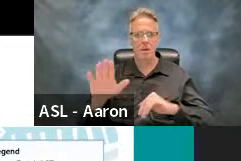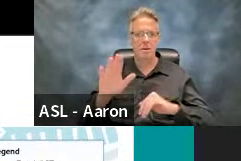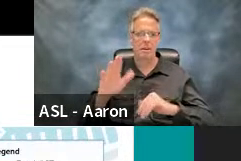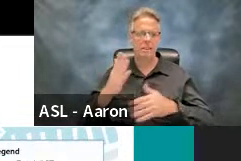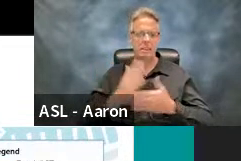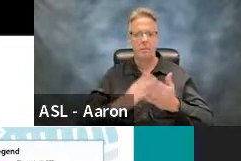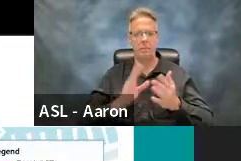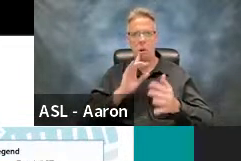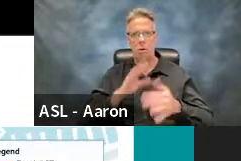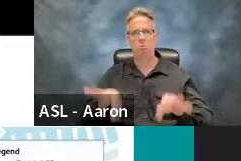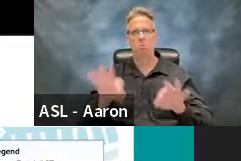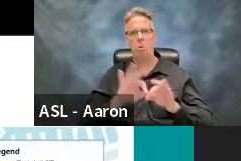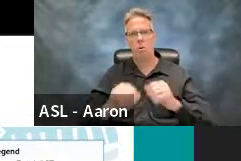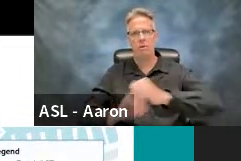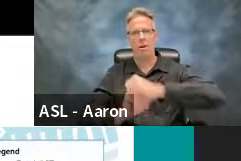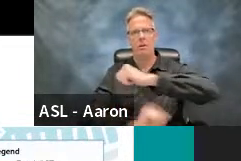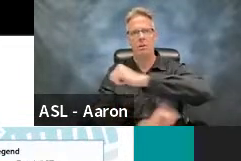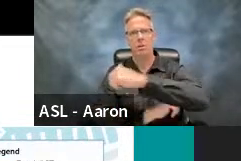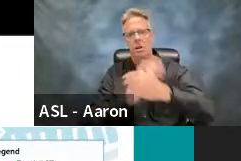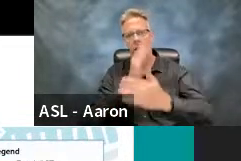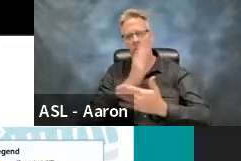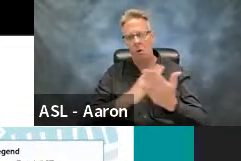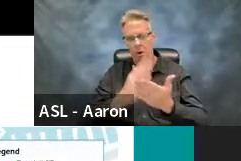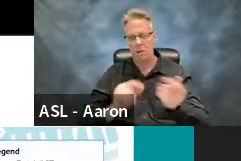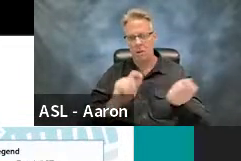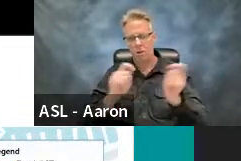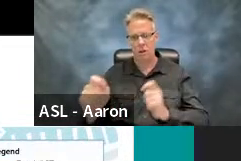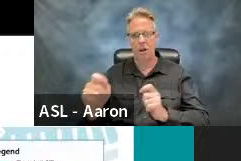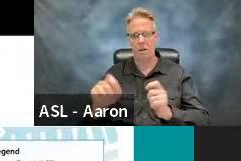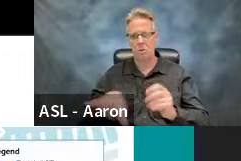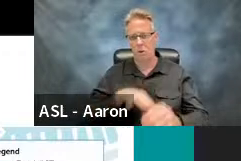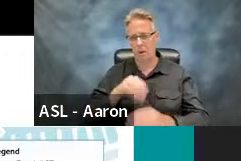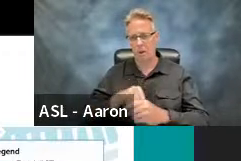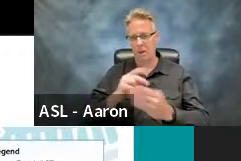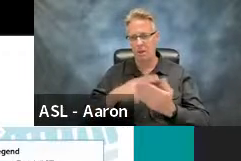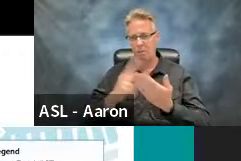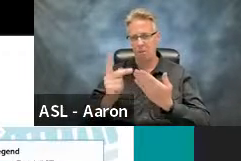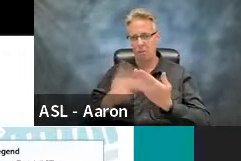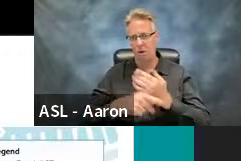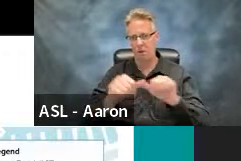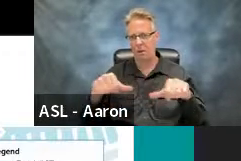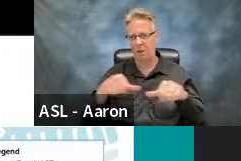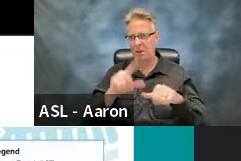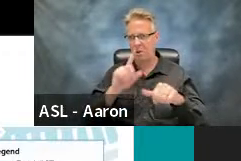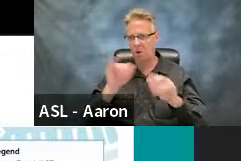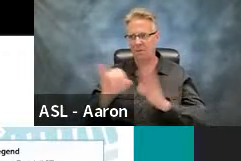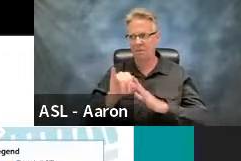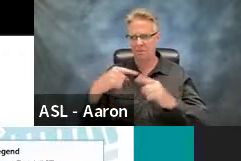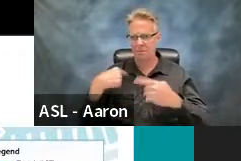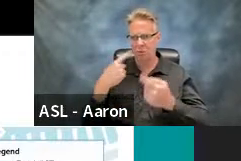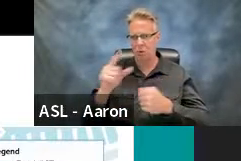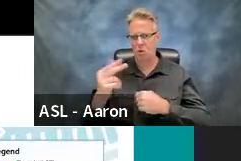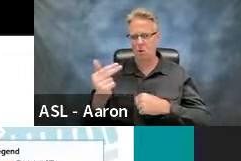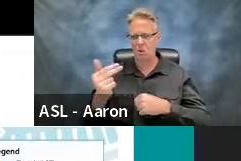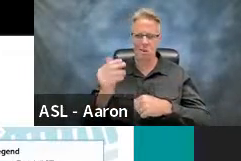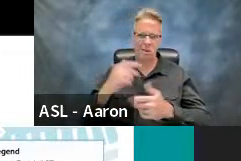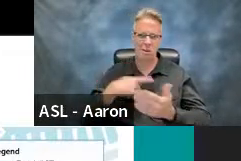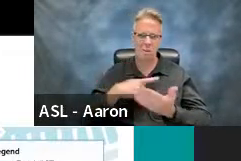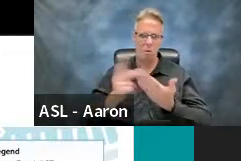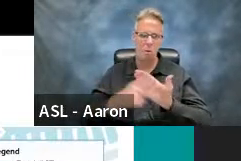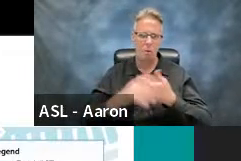some of the key foundational elements and changes within the program areas identified since 2013 with our program partners and the